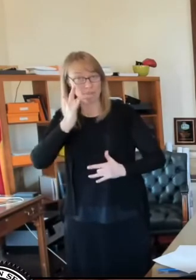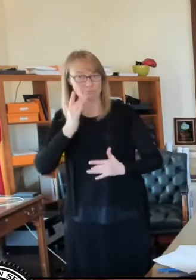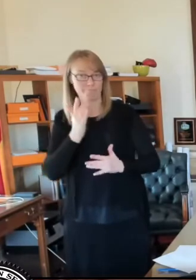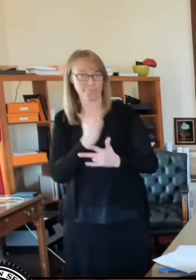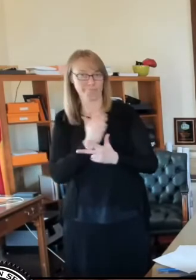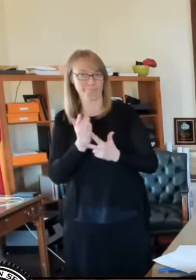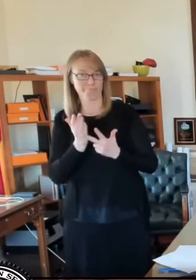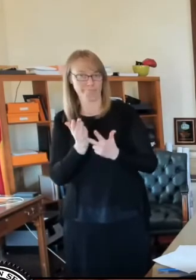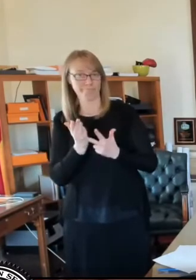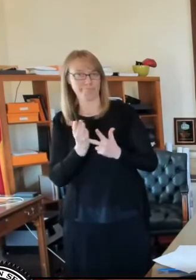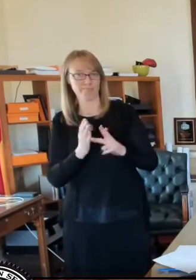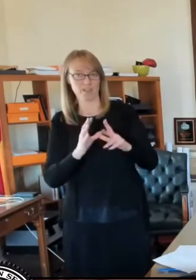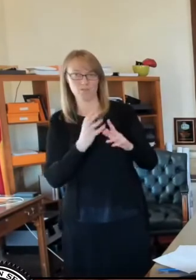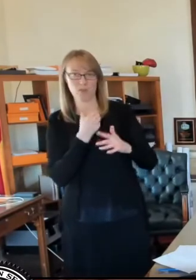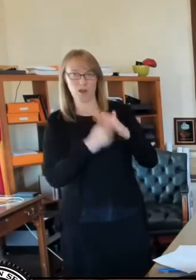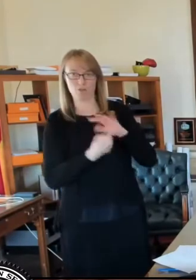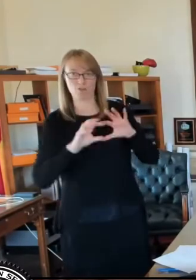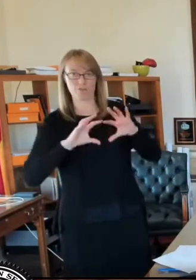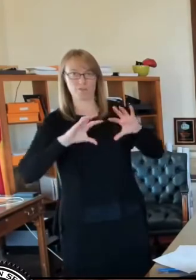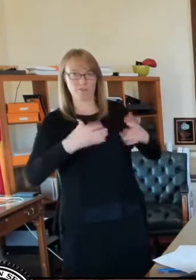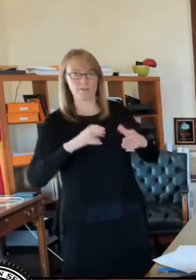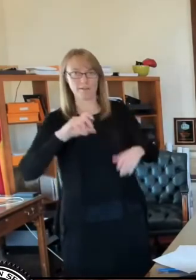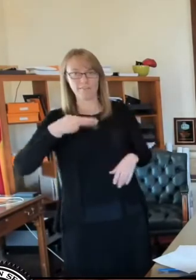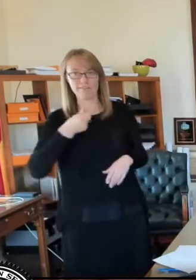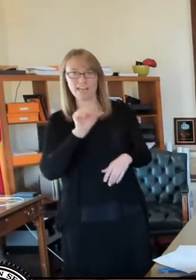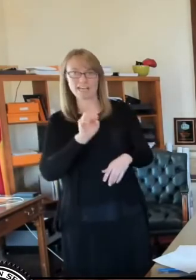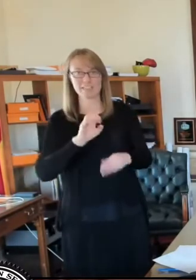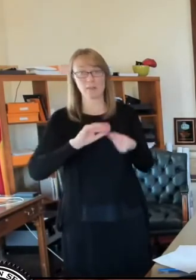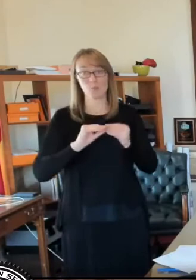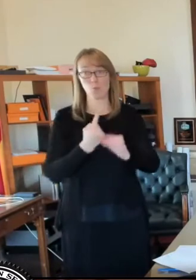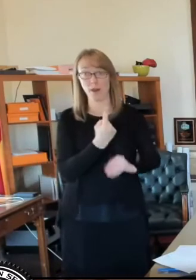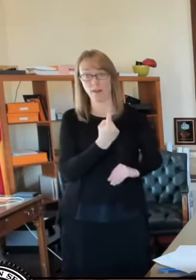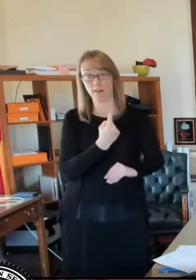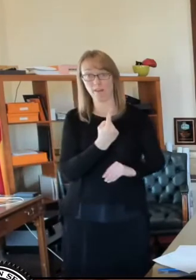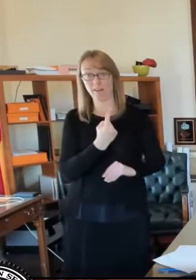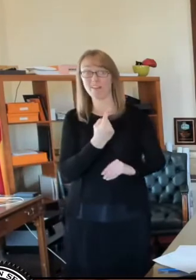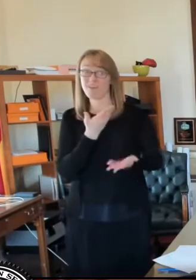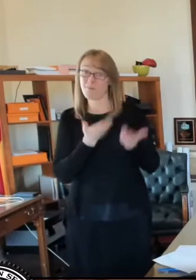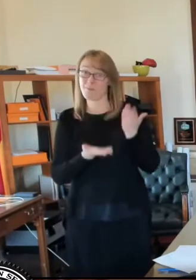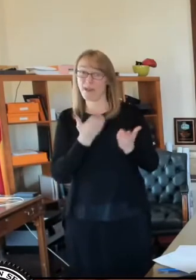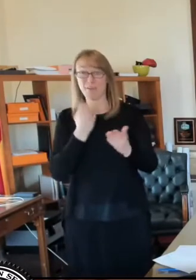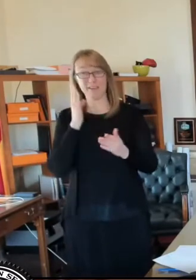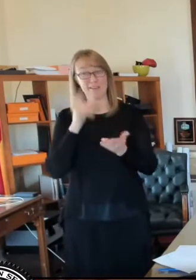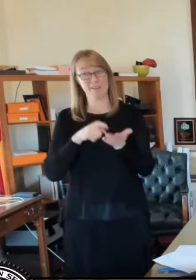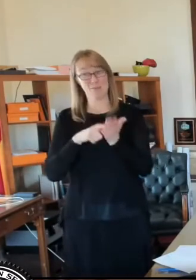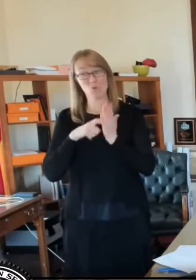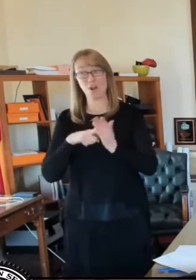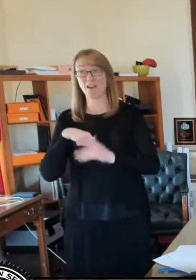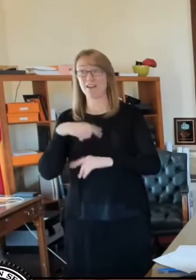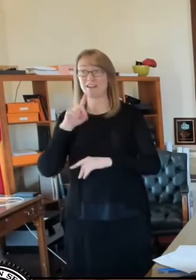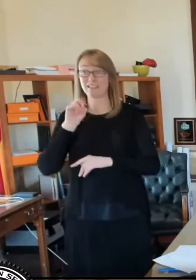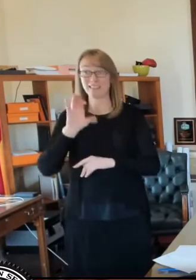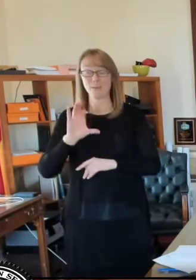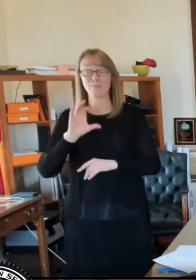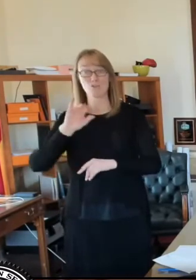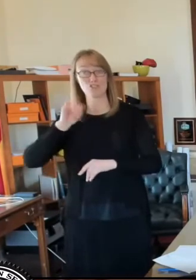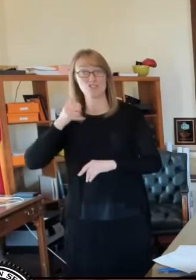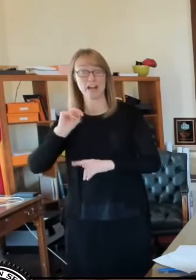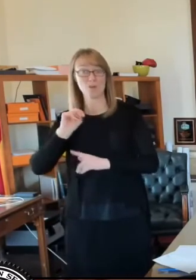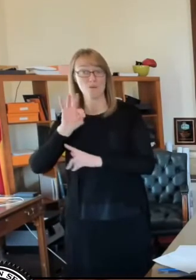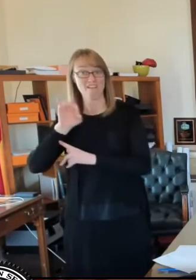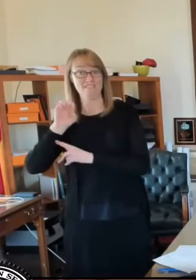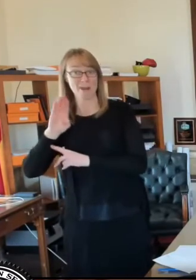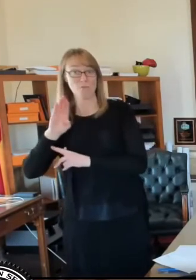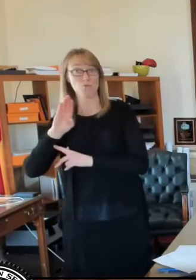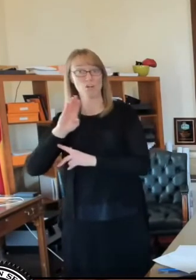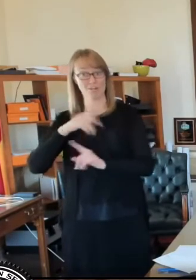vaccine distribution. It's likely that this will take December, January, February